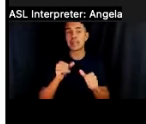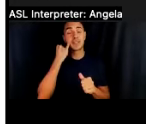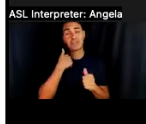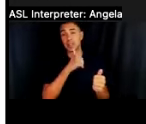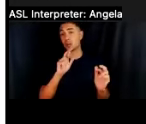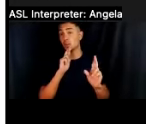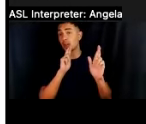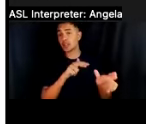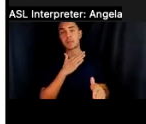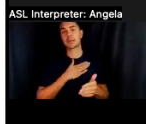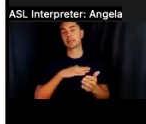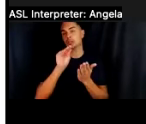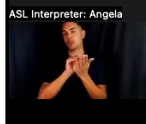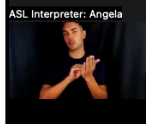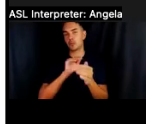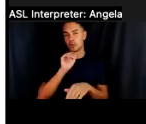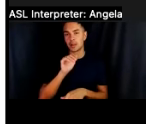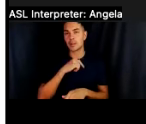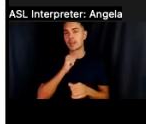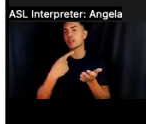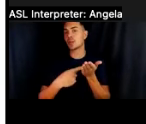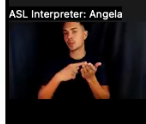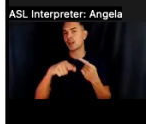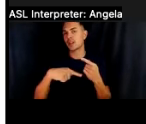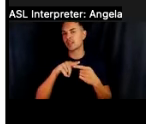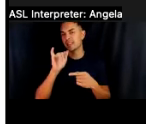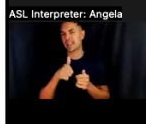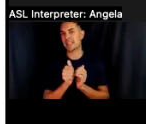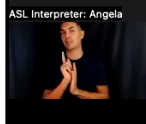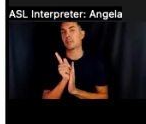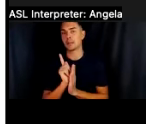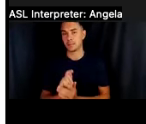free to jot a note down and we can talk about those in a minute here.